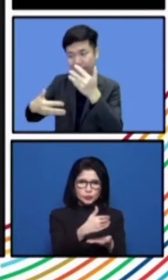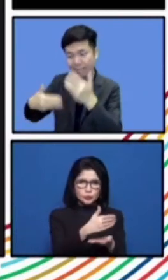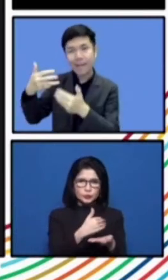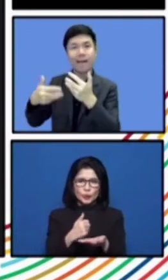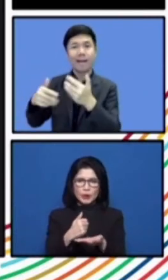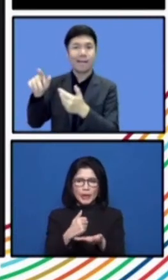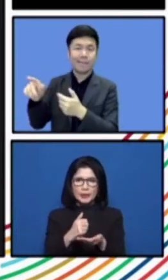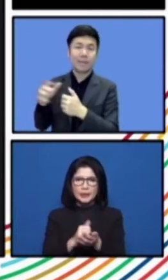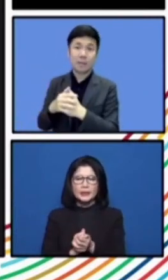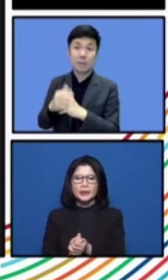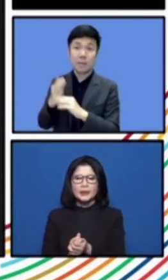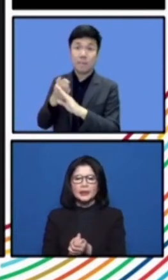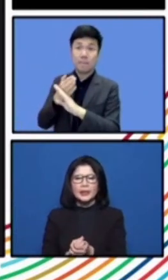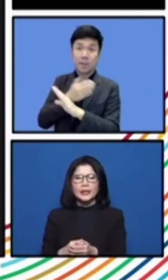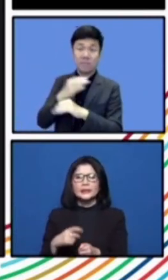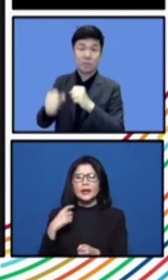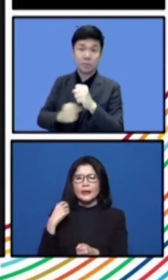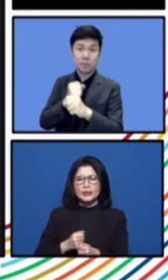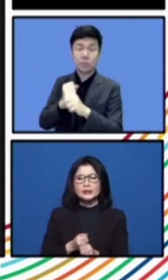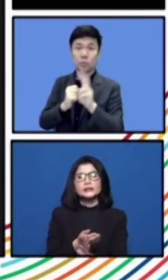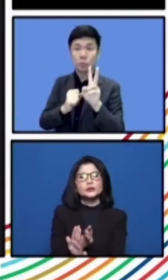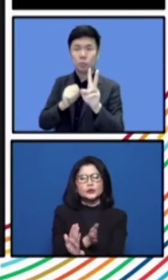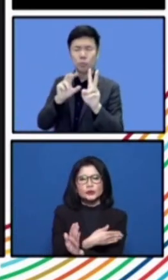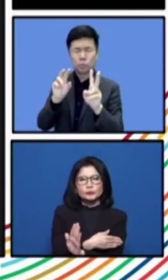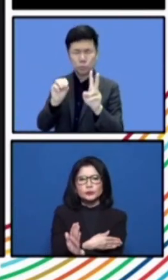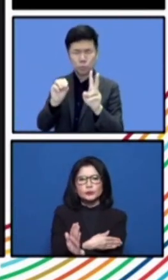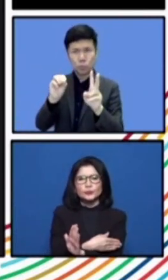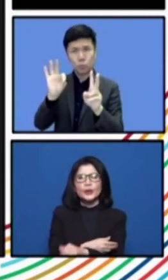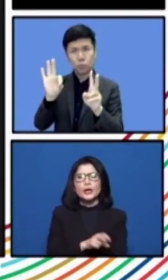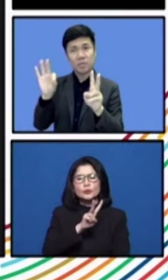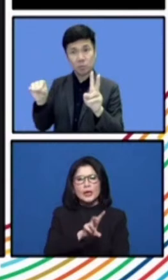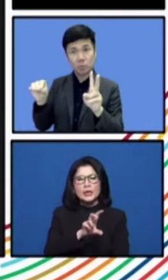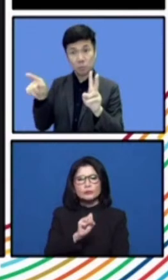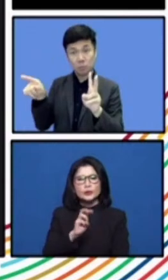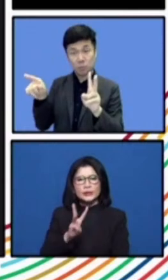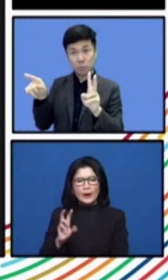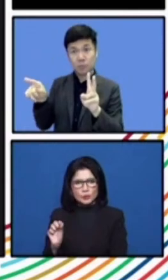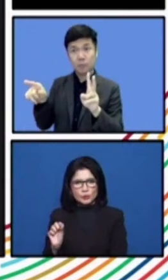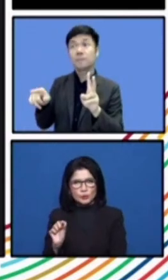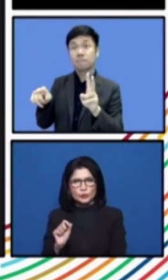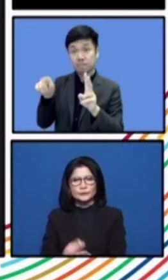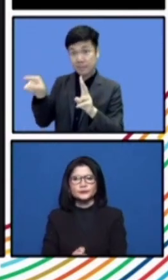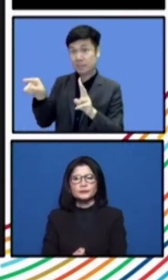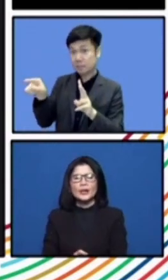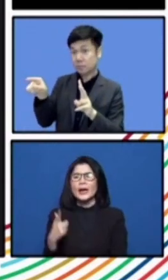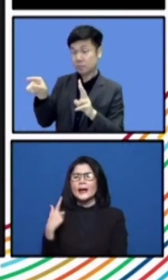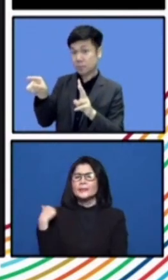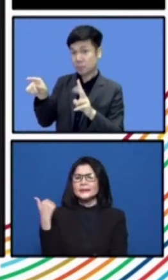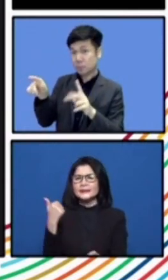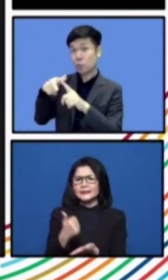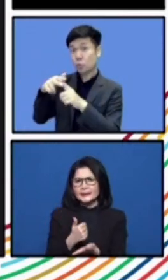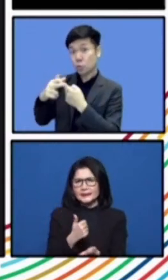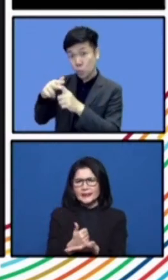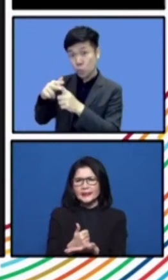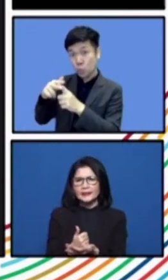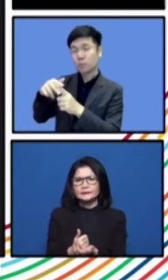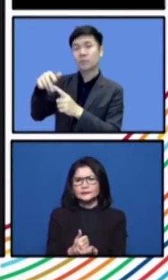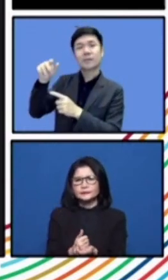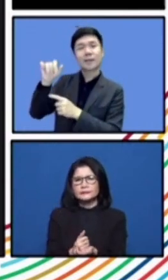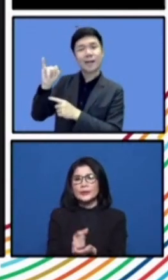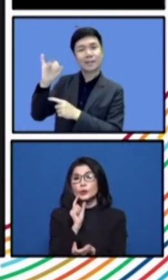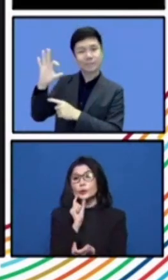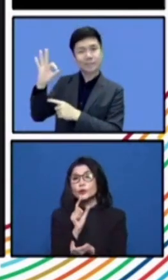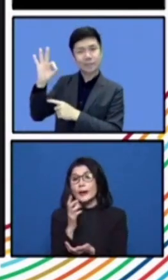done before 2013 sorry 2030. it's important to realize for realistic